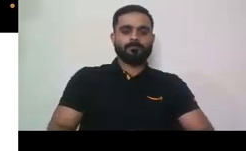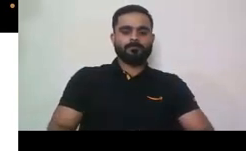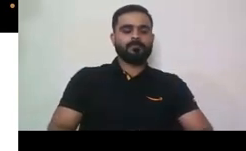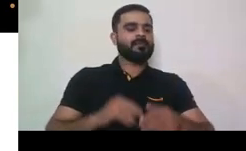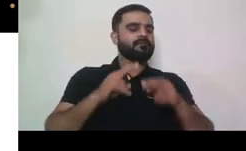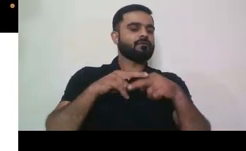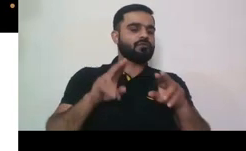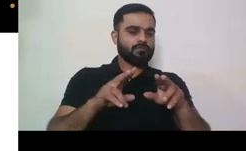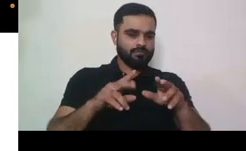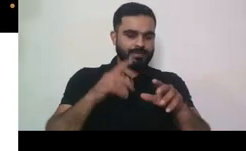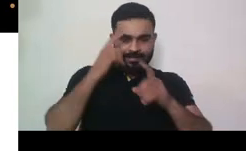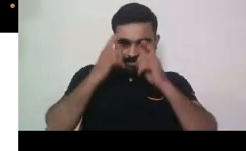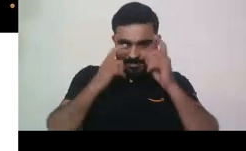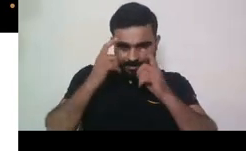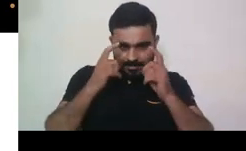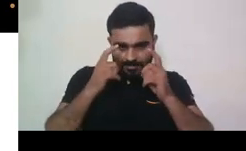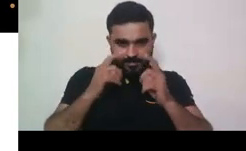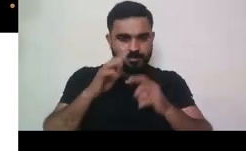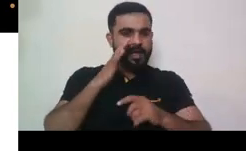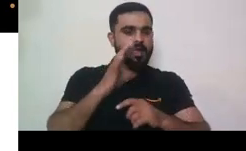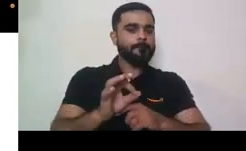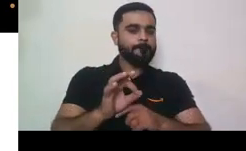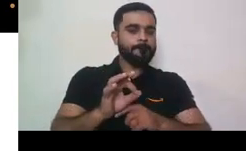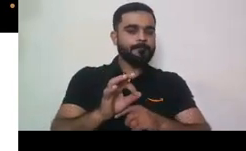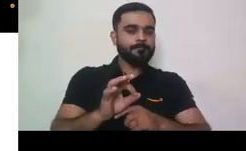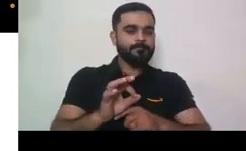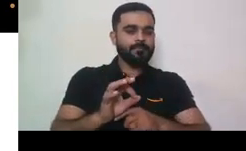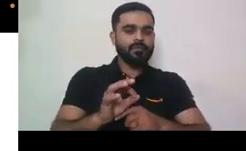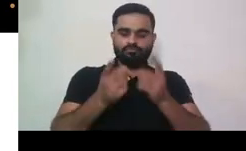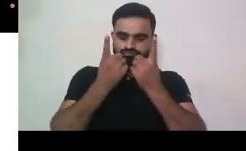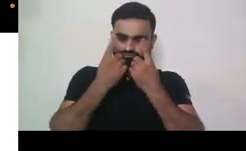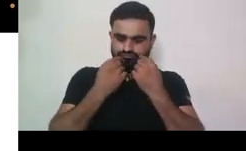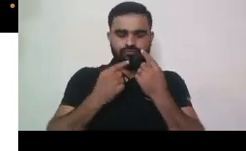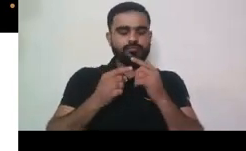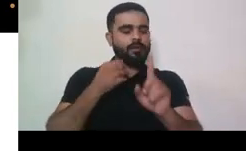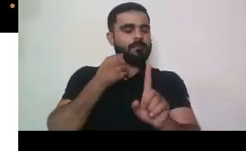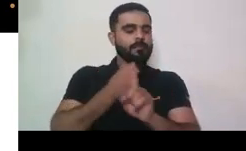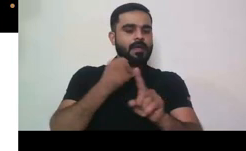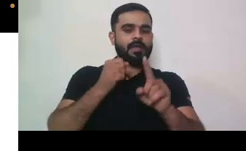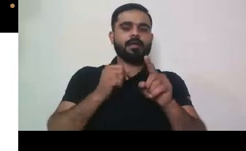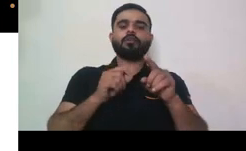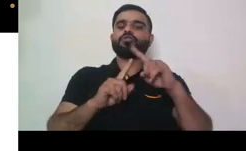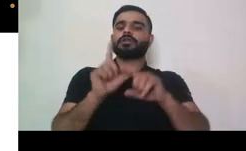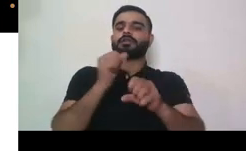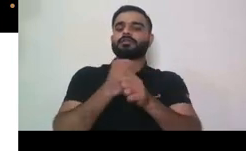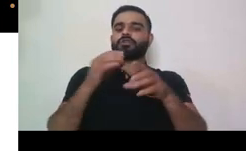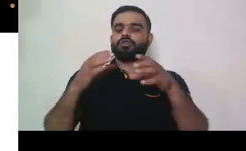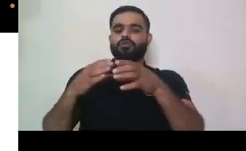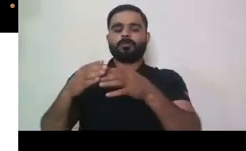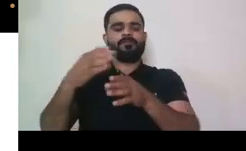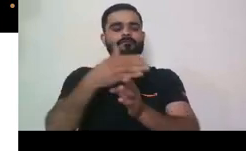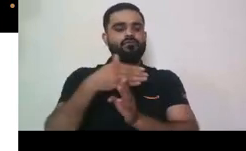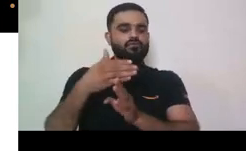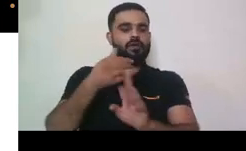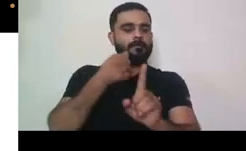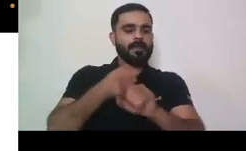Finally, we've thought about what is the importance of evaluating the effectiveness of teacher development group and sharing the